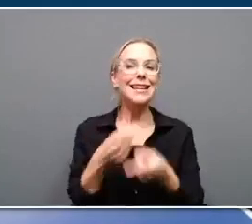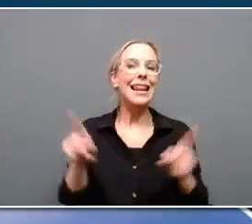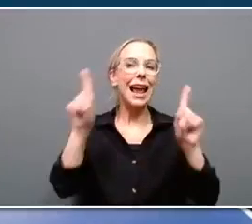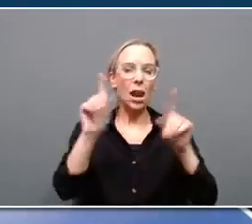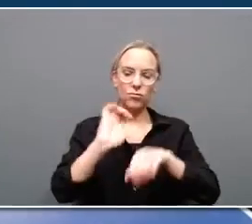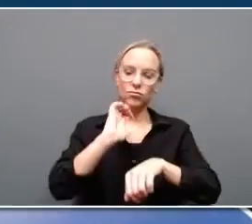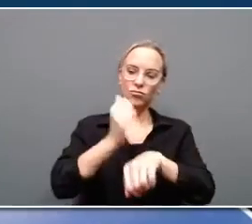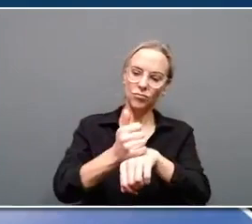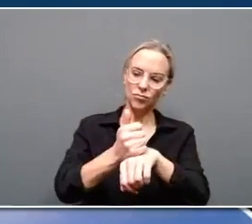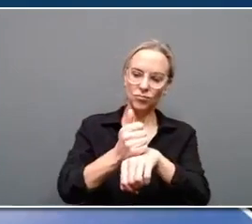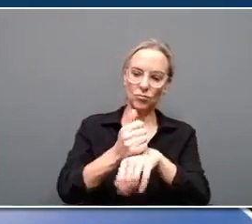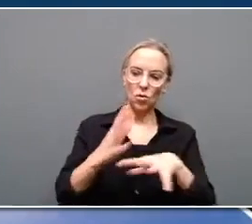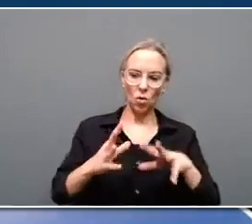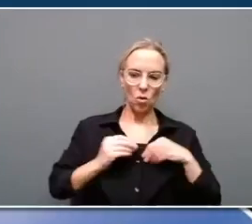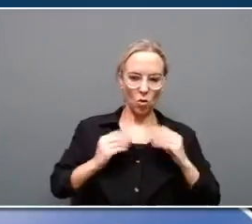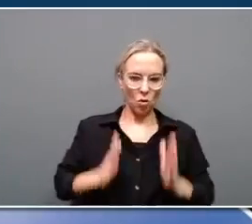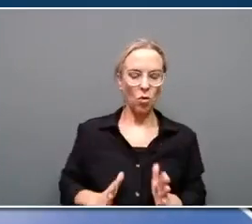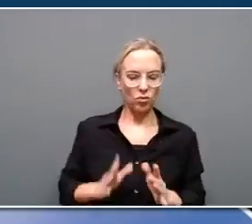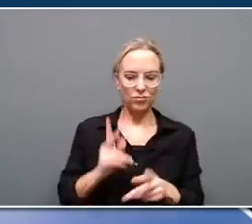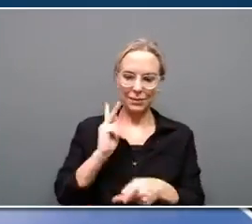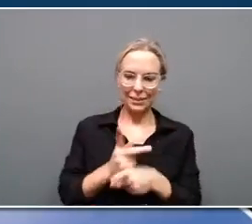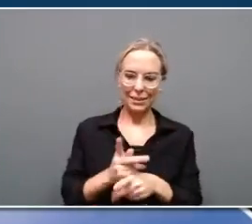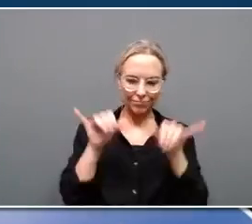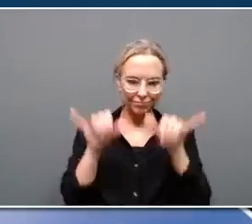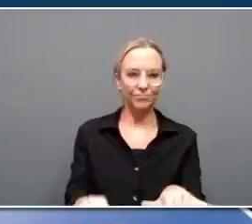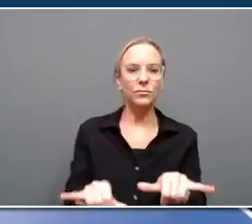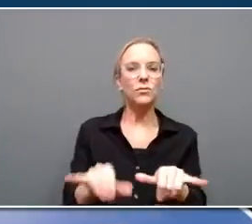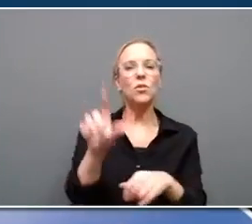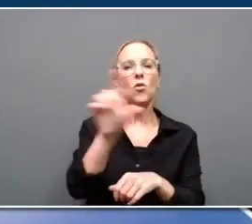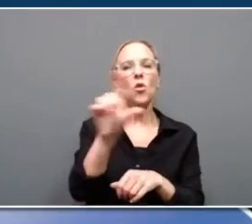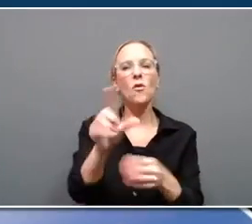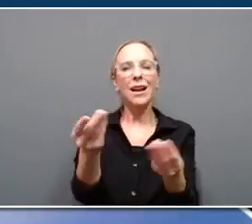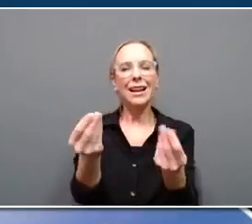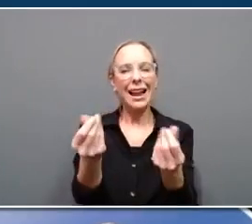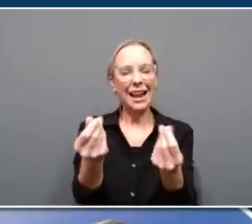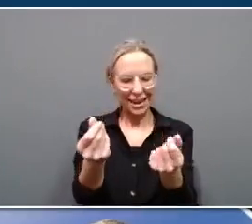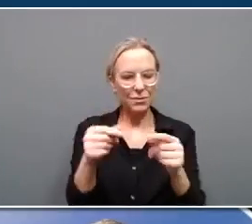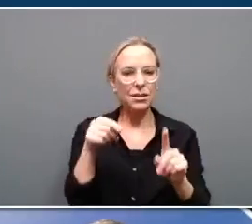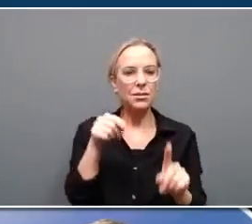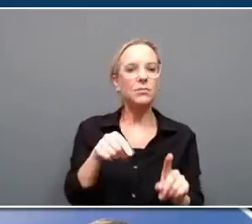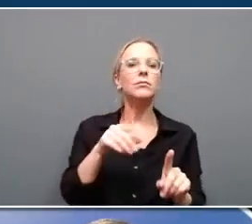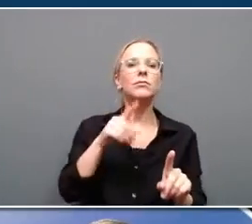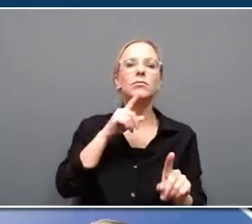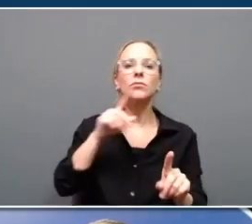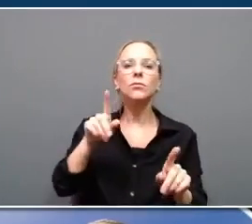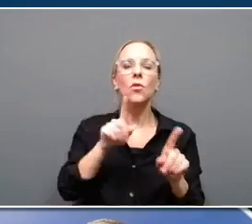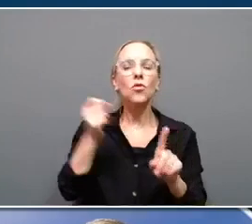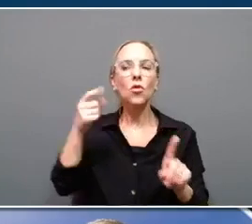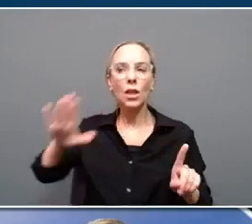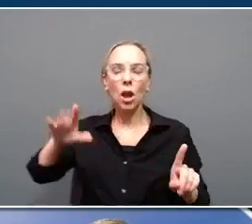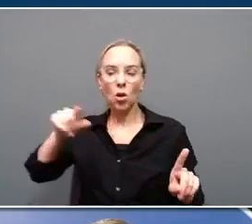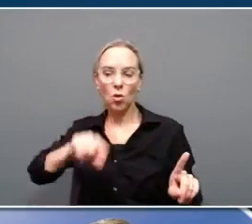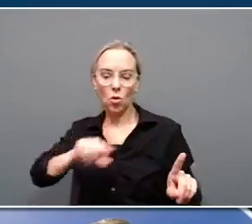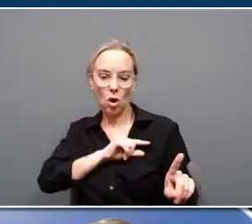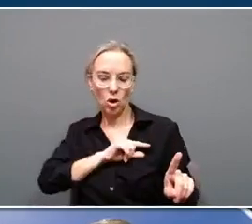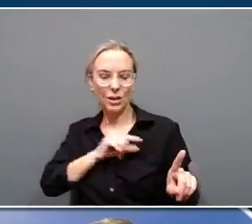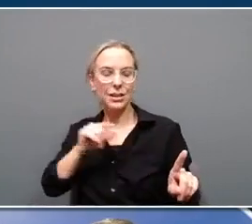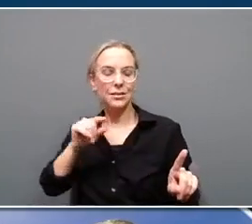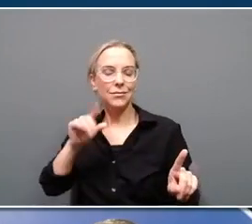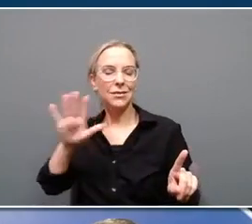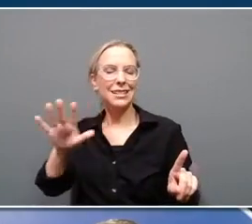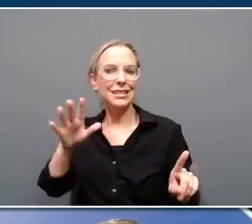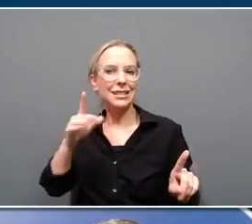owner of its Louisville campus and maintain its current office space as well as its quality control center. What was up was the potential loss of